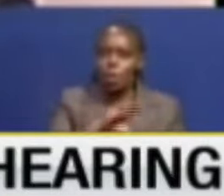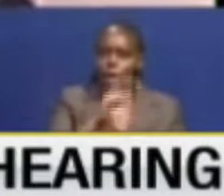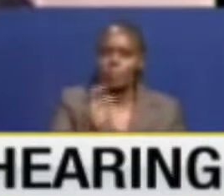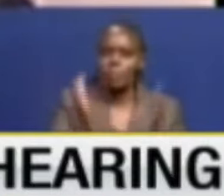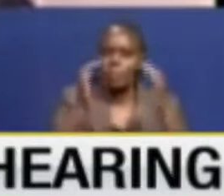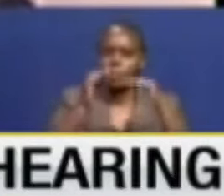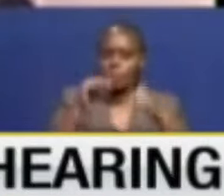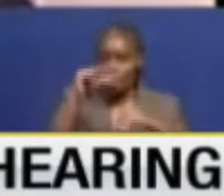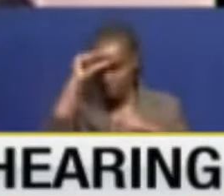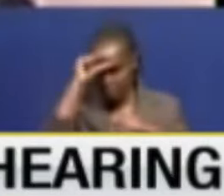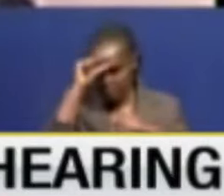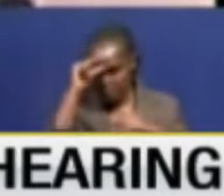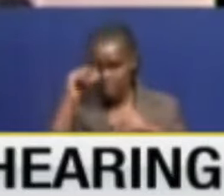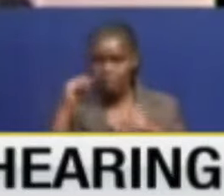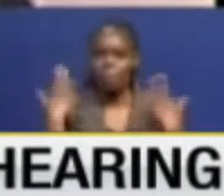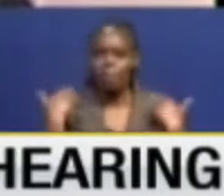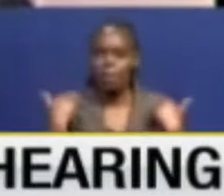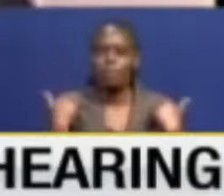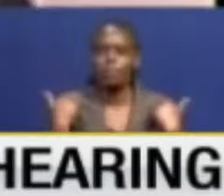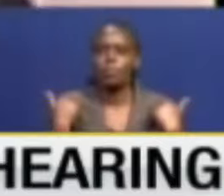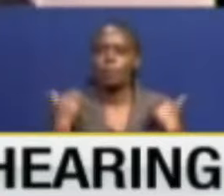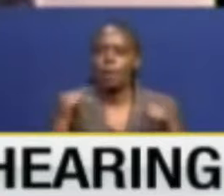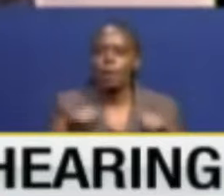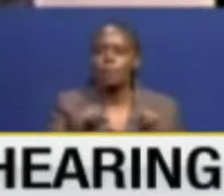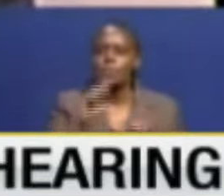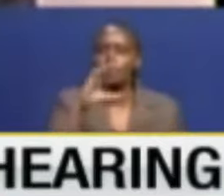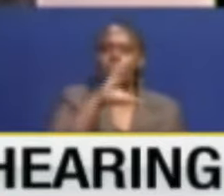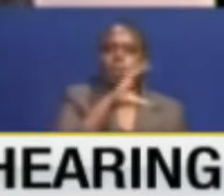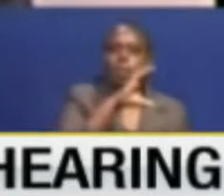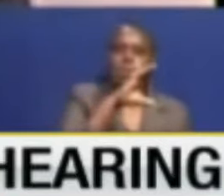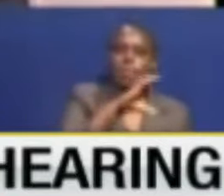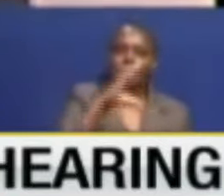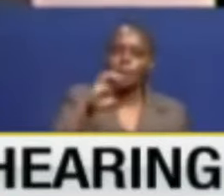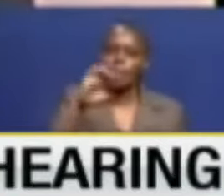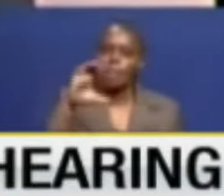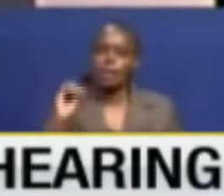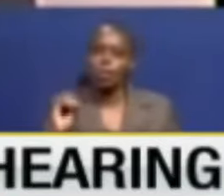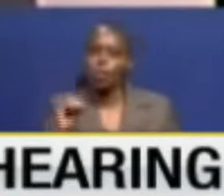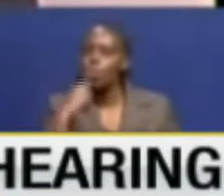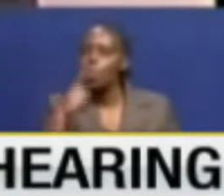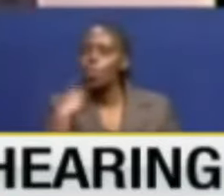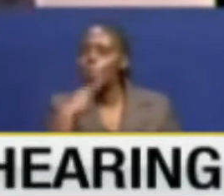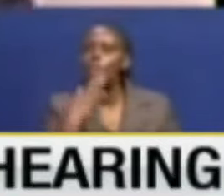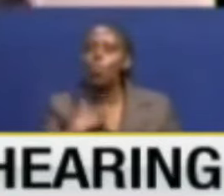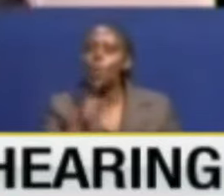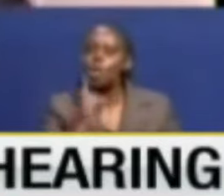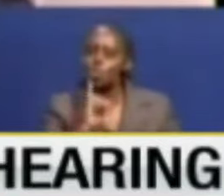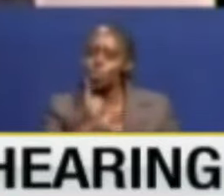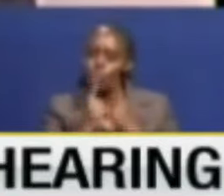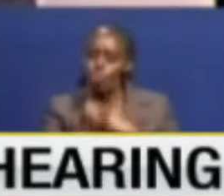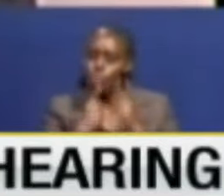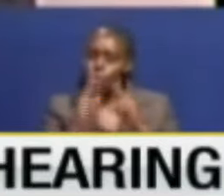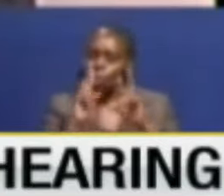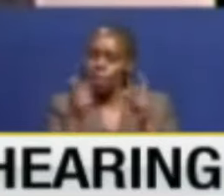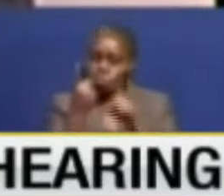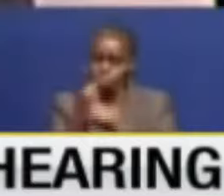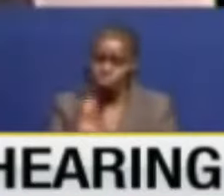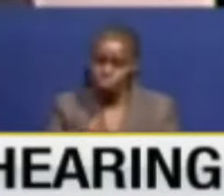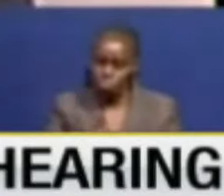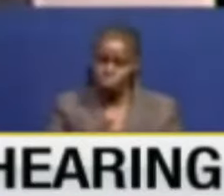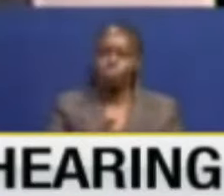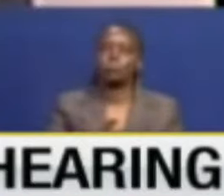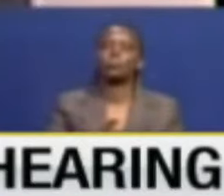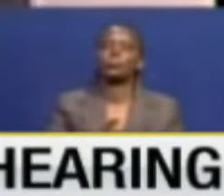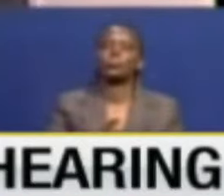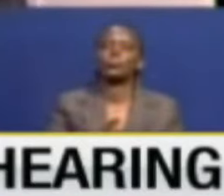Meru, and she's a CEO whom we intend to speak to various issues